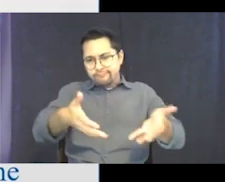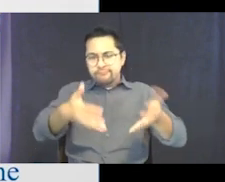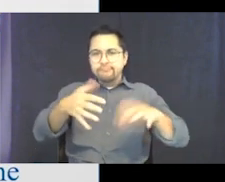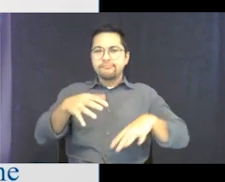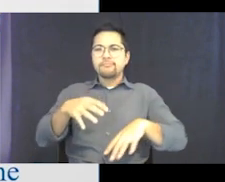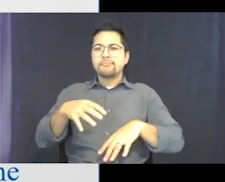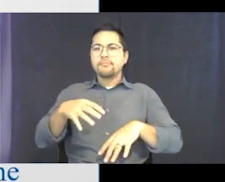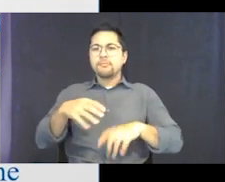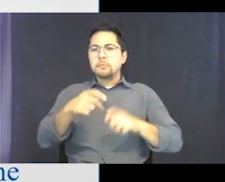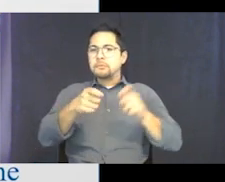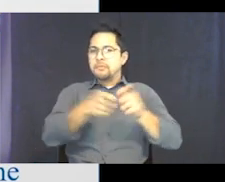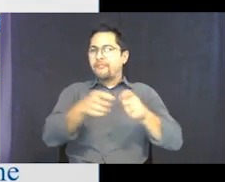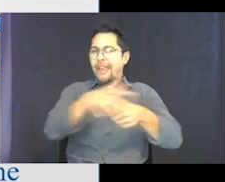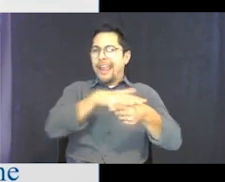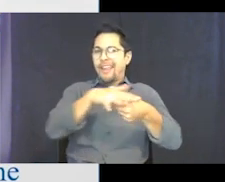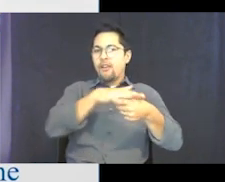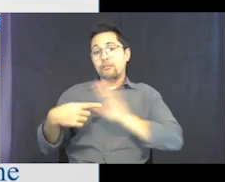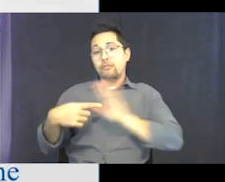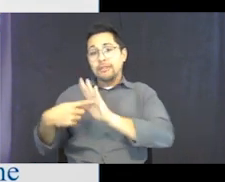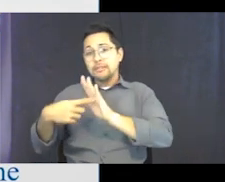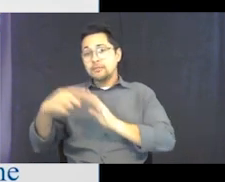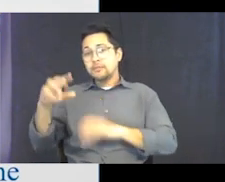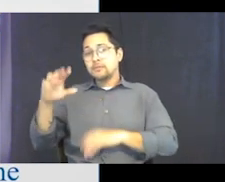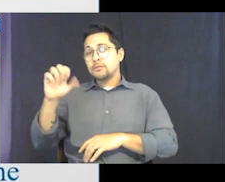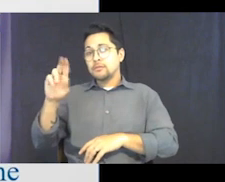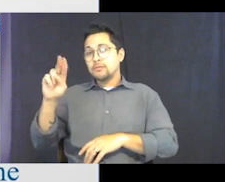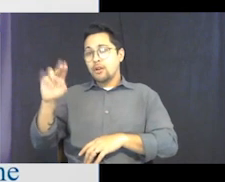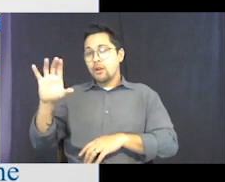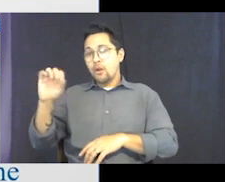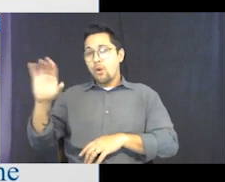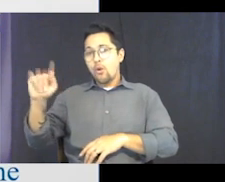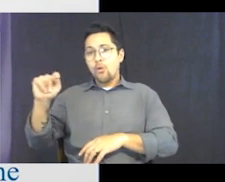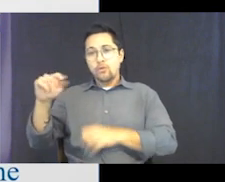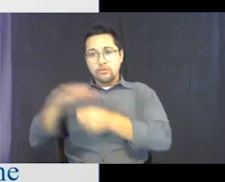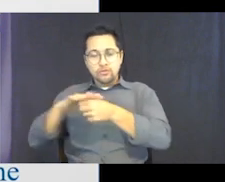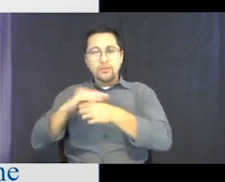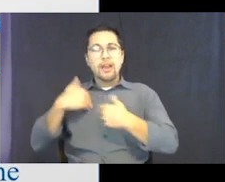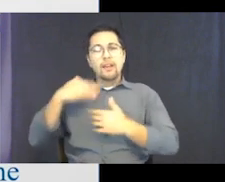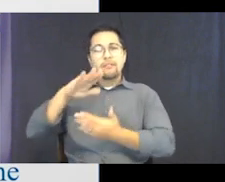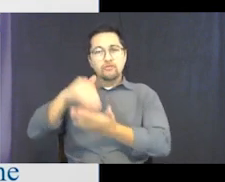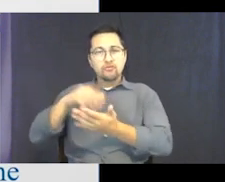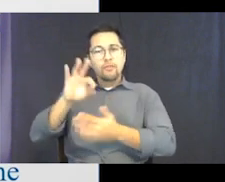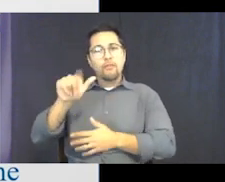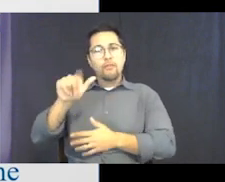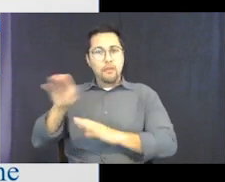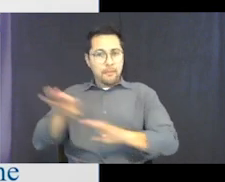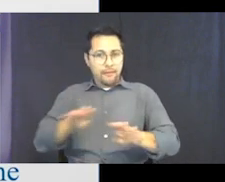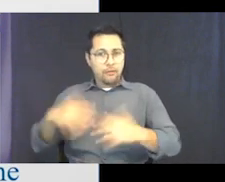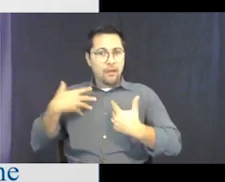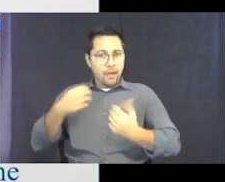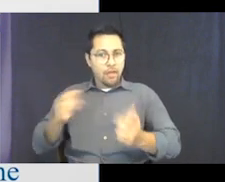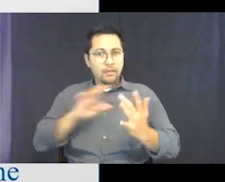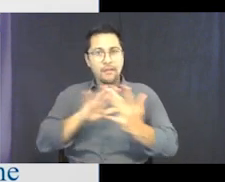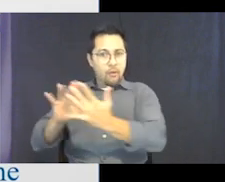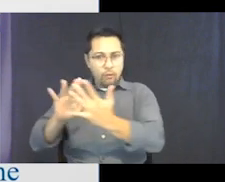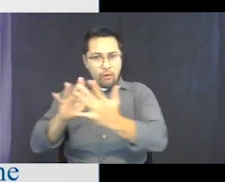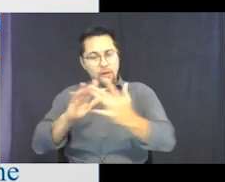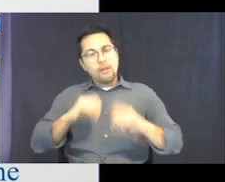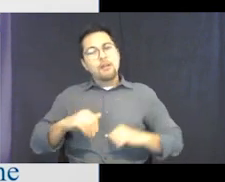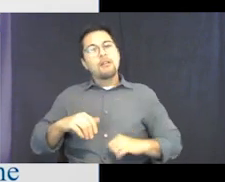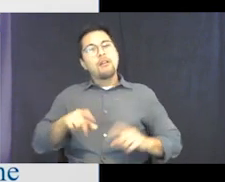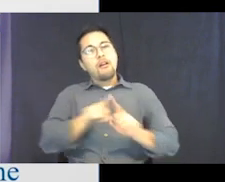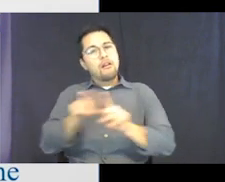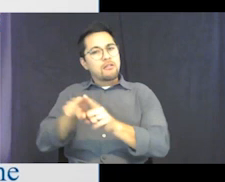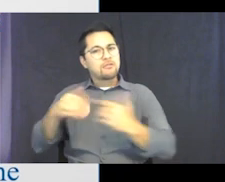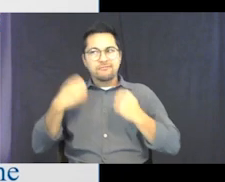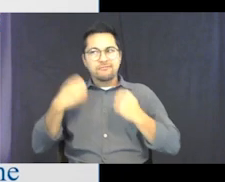geographical area. For example, in the Suncoast region, we have Central Florida Behavioral Health Network. We have a number